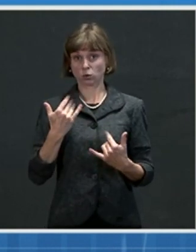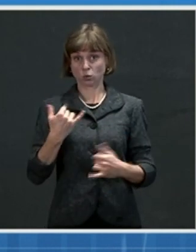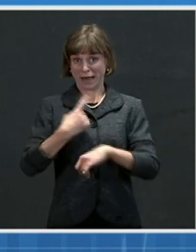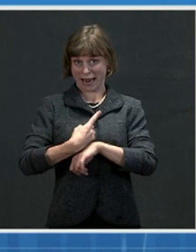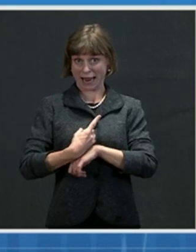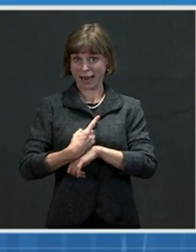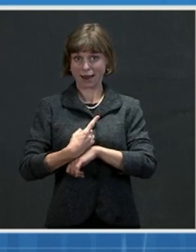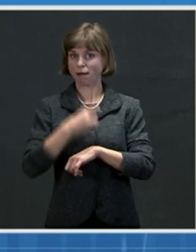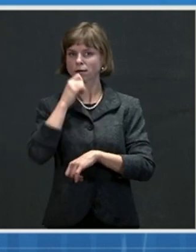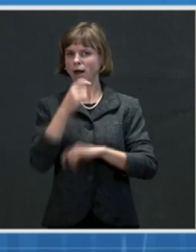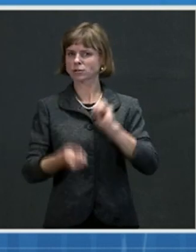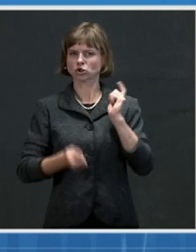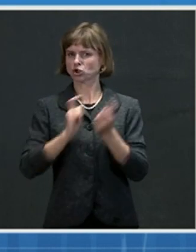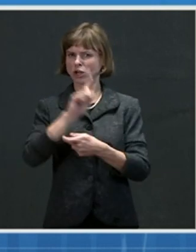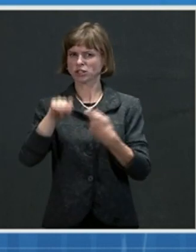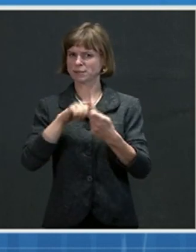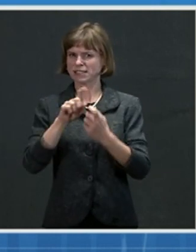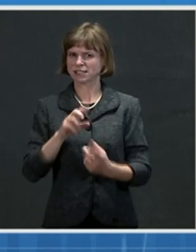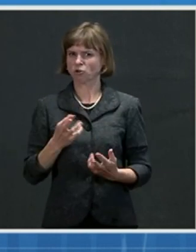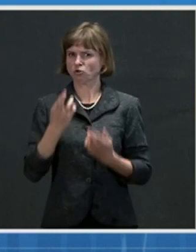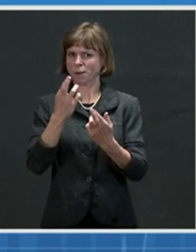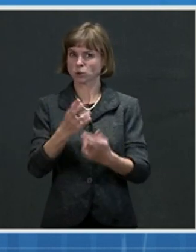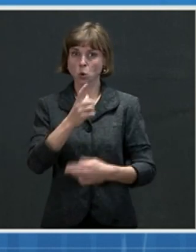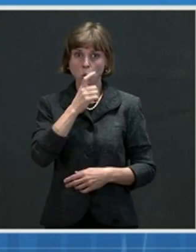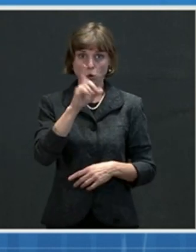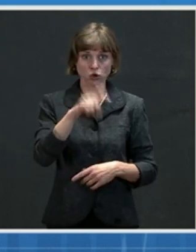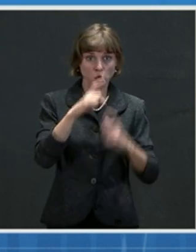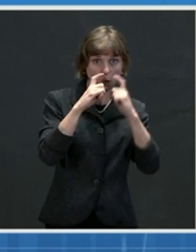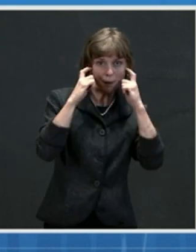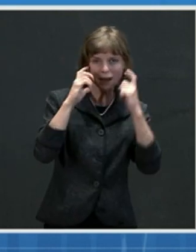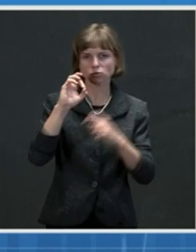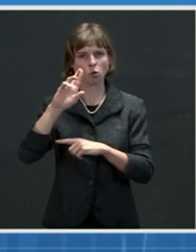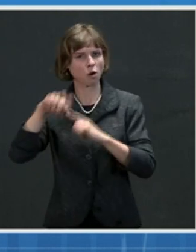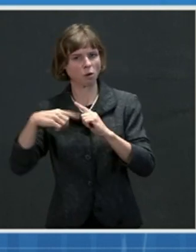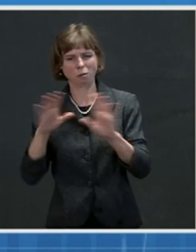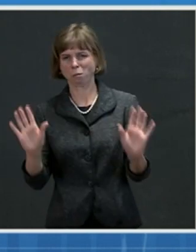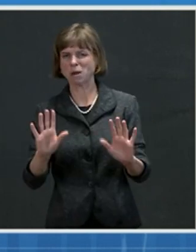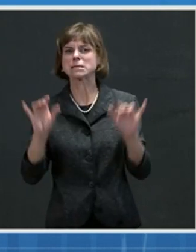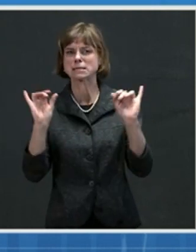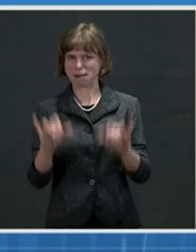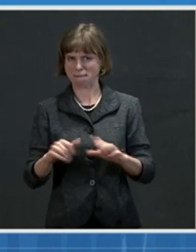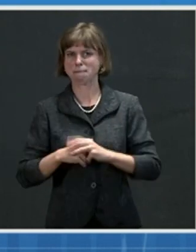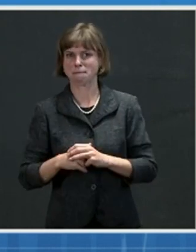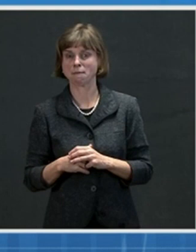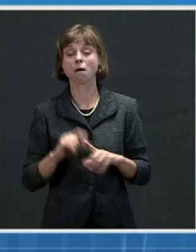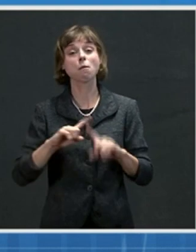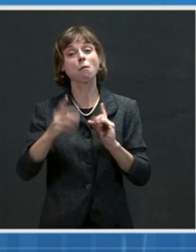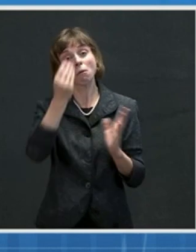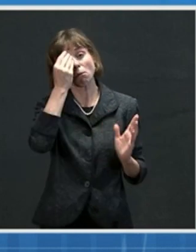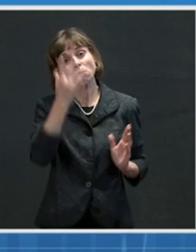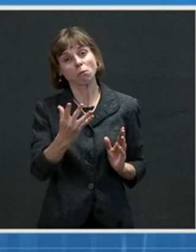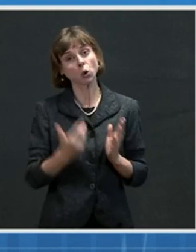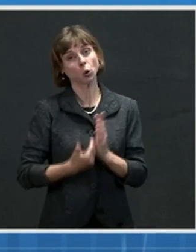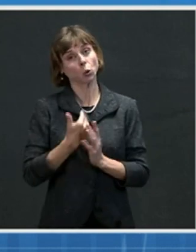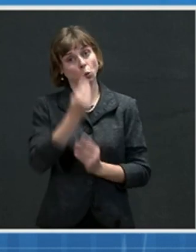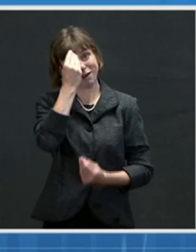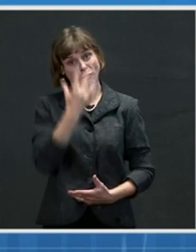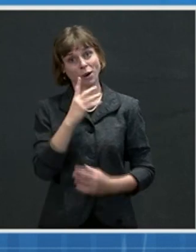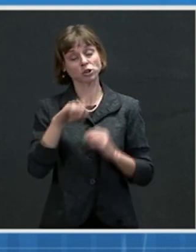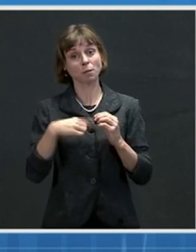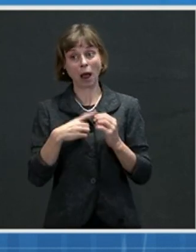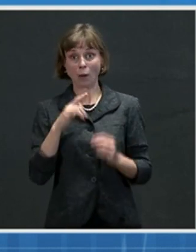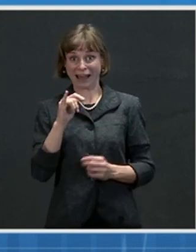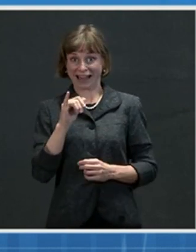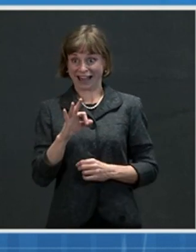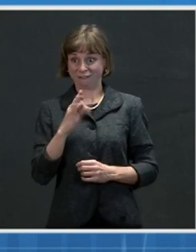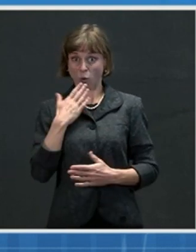about who should wear a mask or when they should wear one. But they do provide new information on why wearing a well-fitting mask